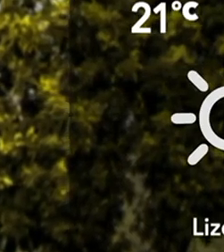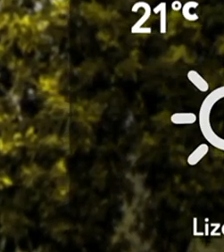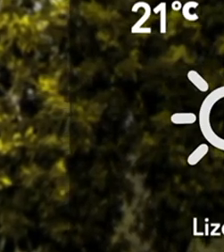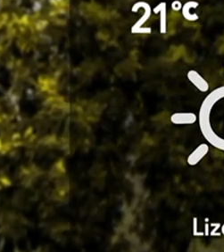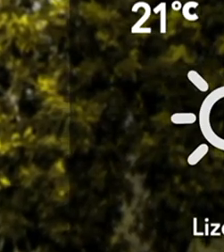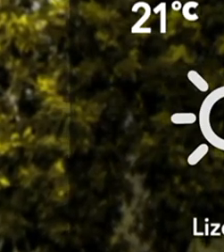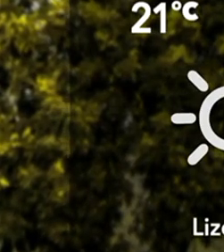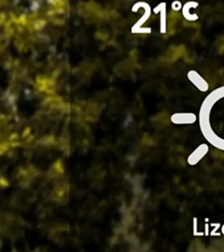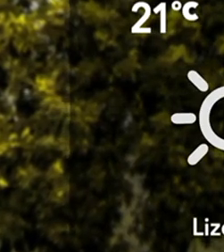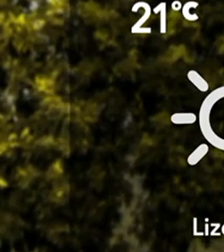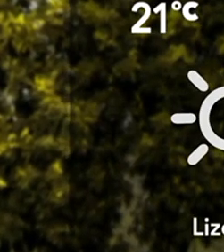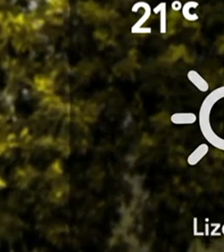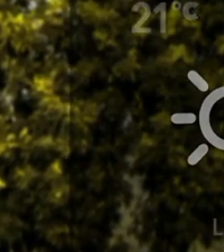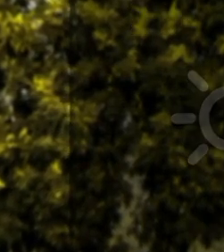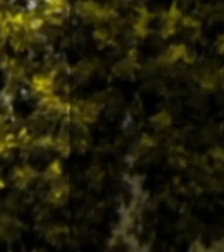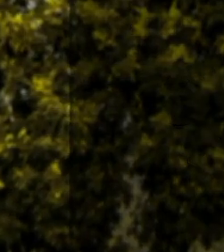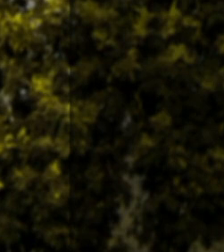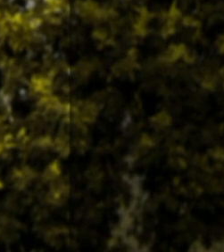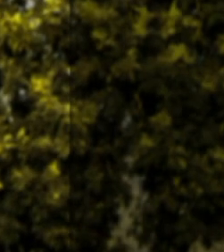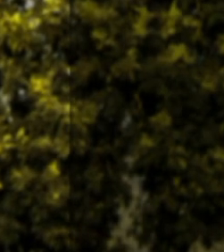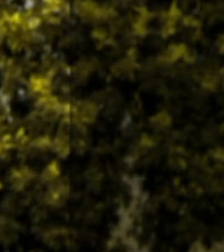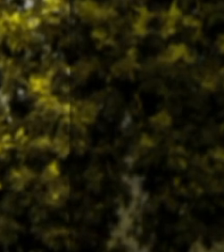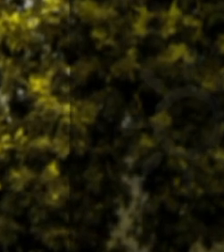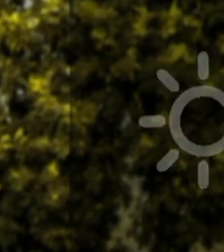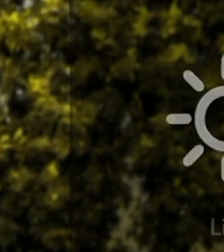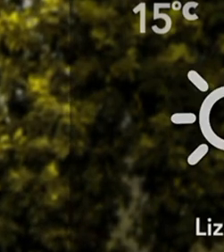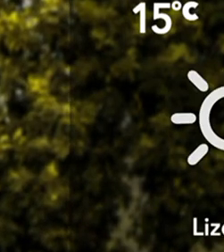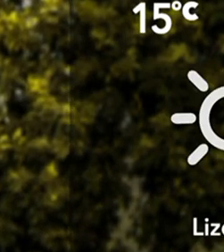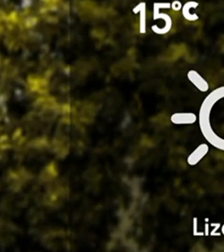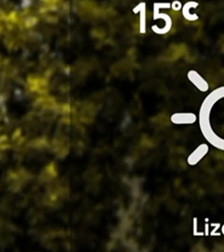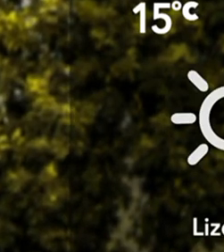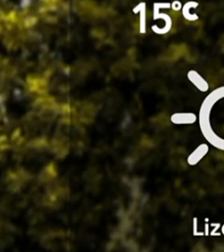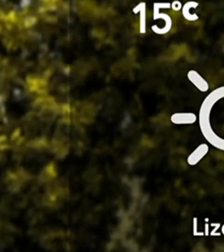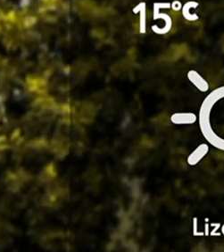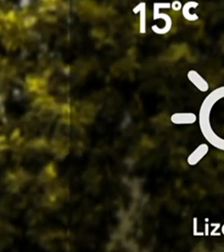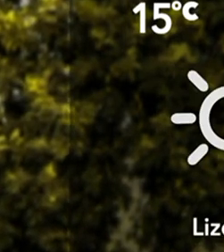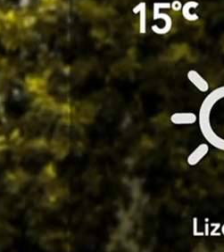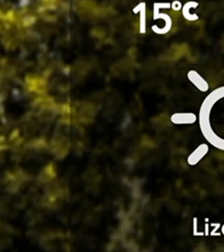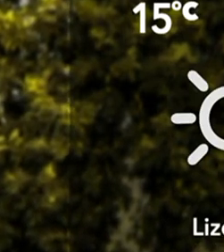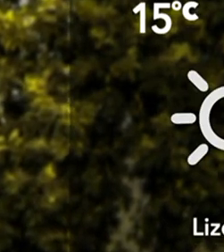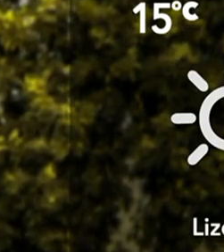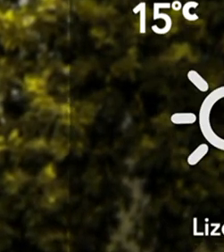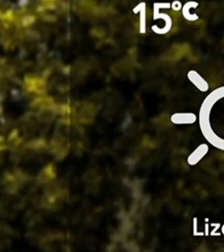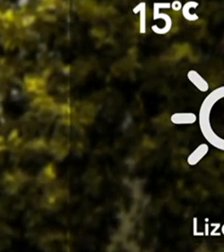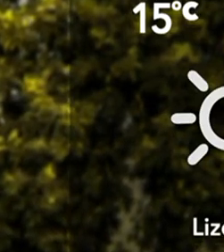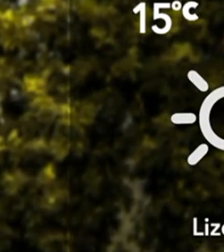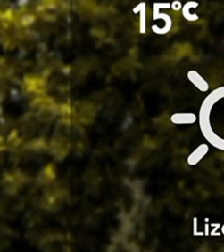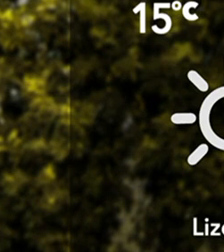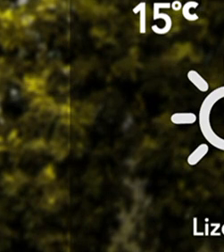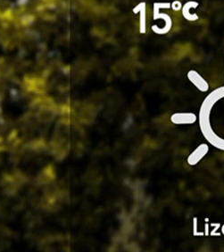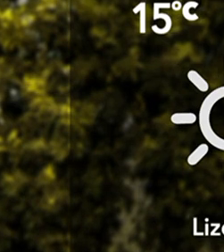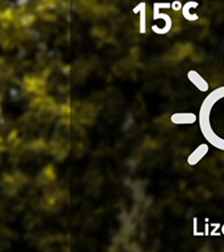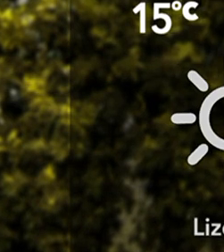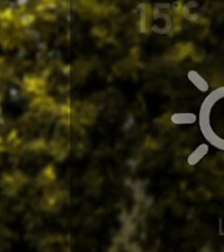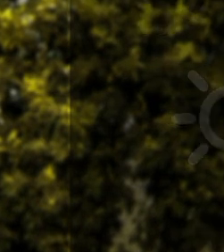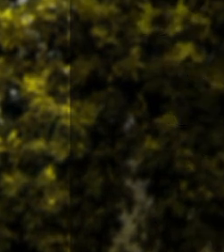ngamashumi amathathu ekhathwa sisithathu ezulu elizolileyo kwakhona futhi kwaselimpopo epulukwane kuhle kakhulu umzontsundu ngo-30